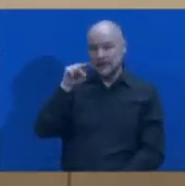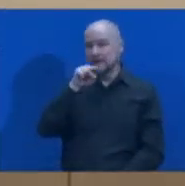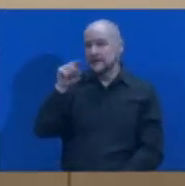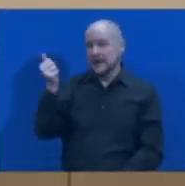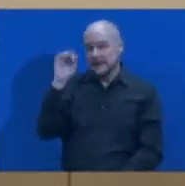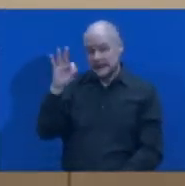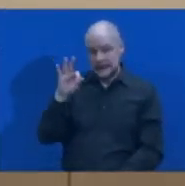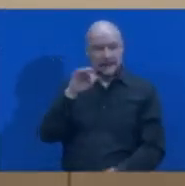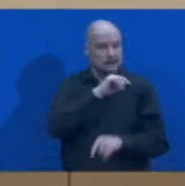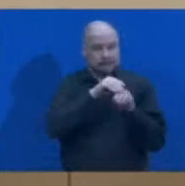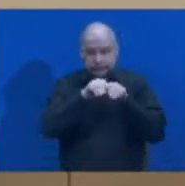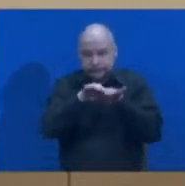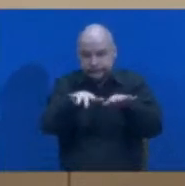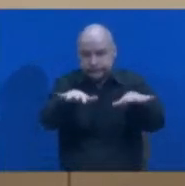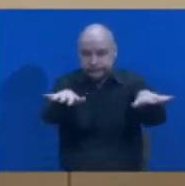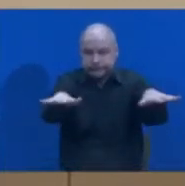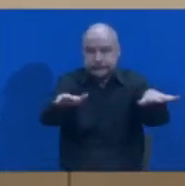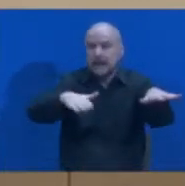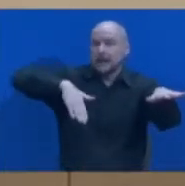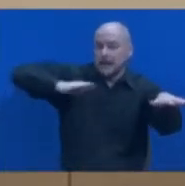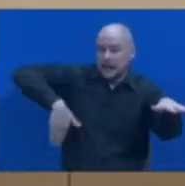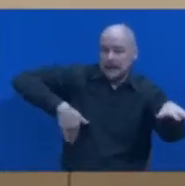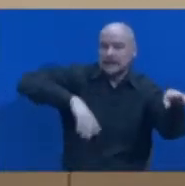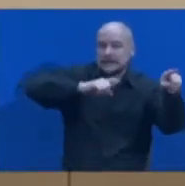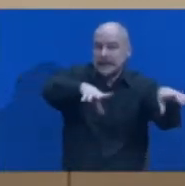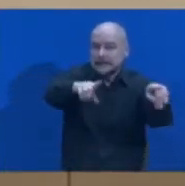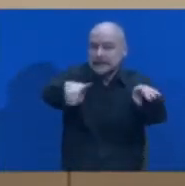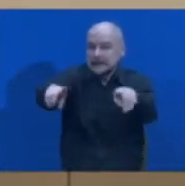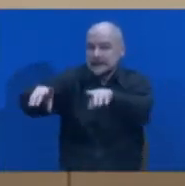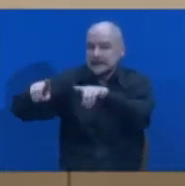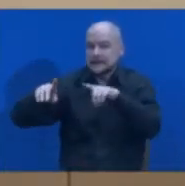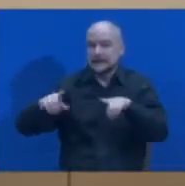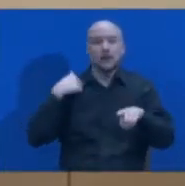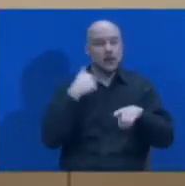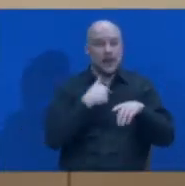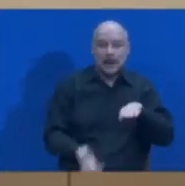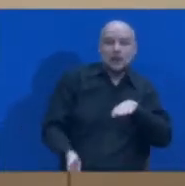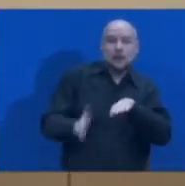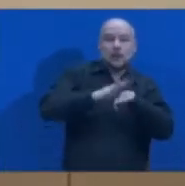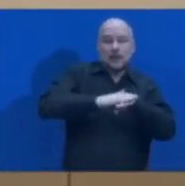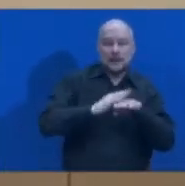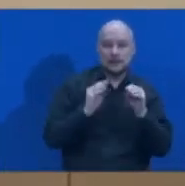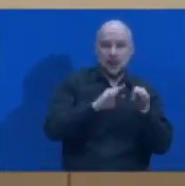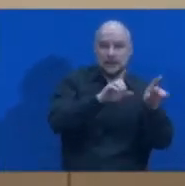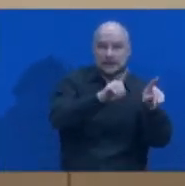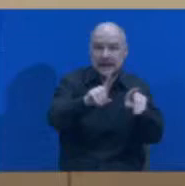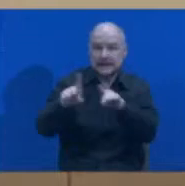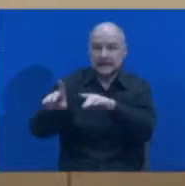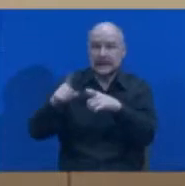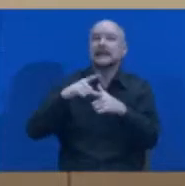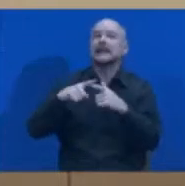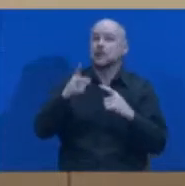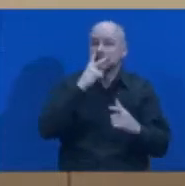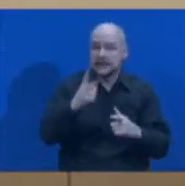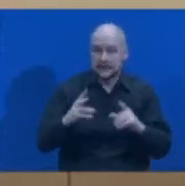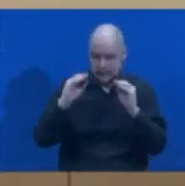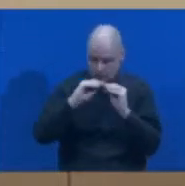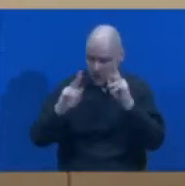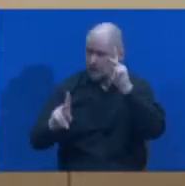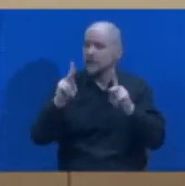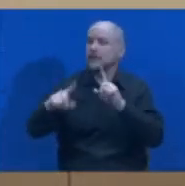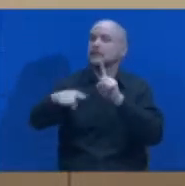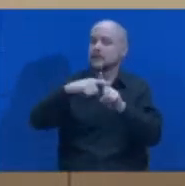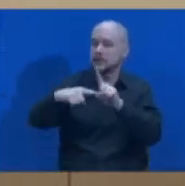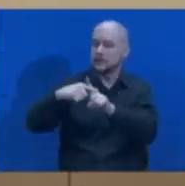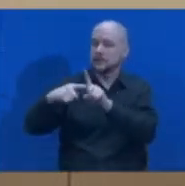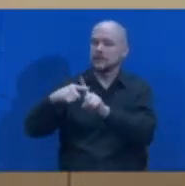we've currently seen just because we're not testing widely. So as we test more broadly, we will see more cases. What we